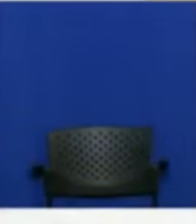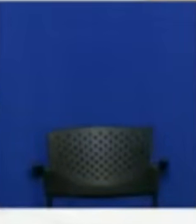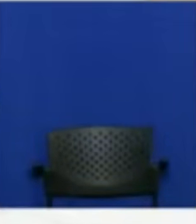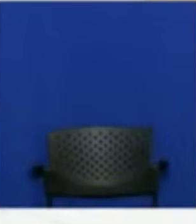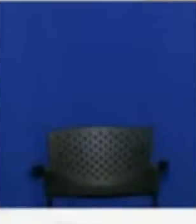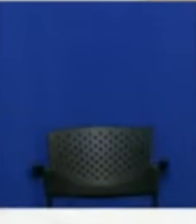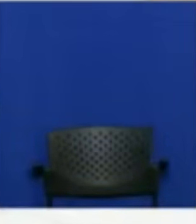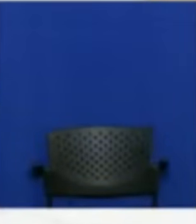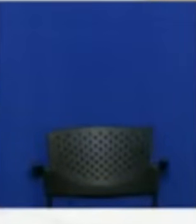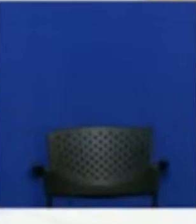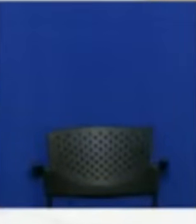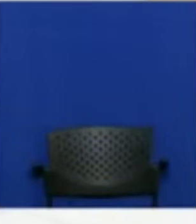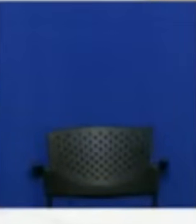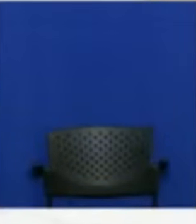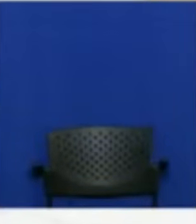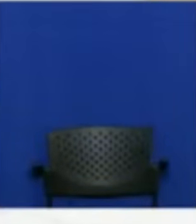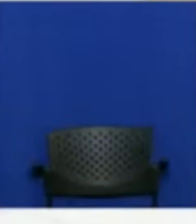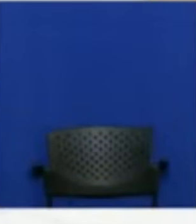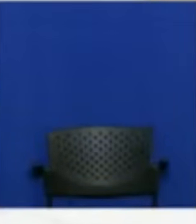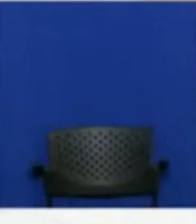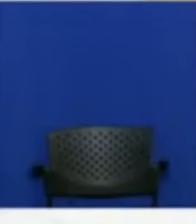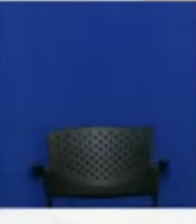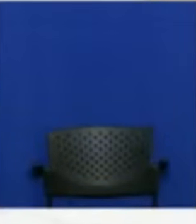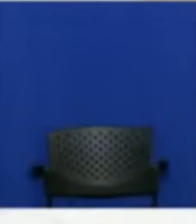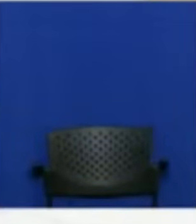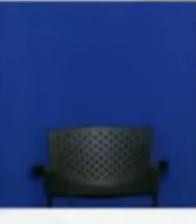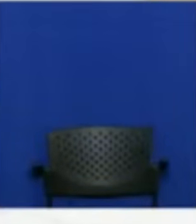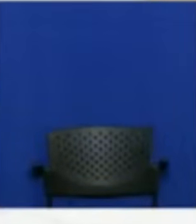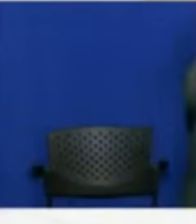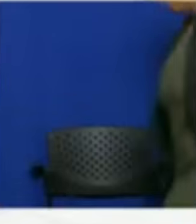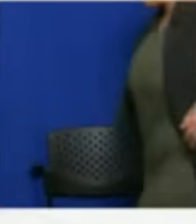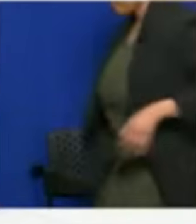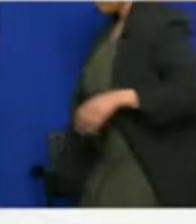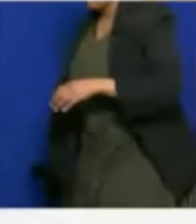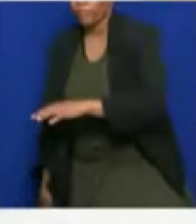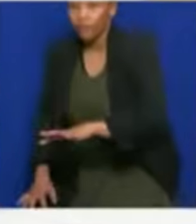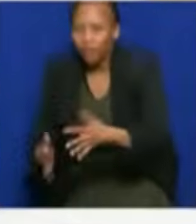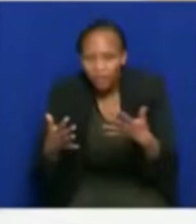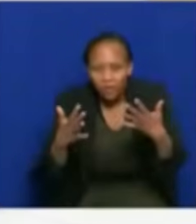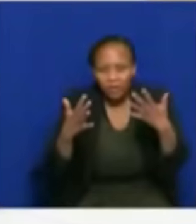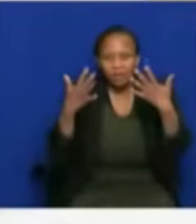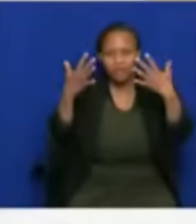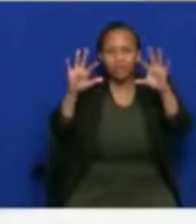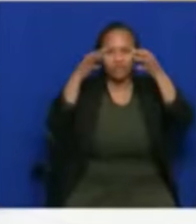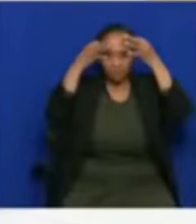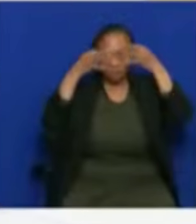It's been decided that we will take the tea break now and return at